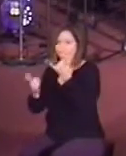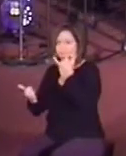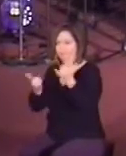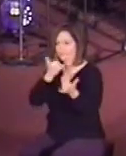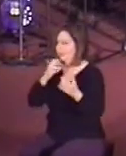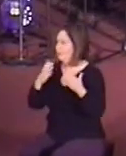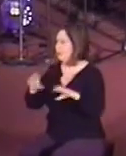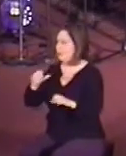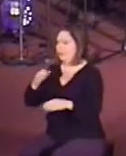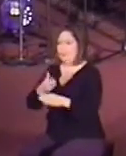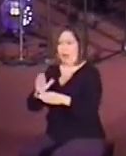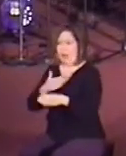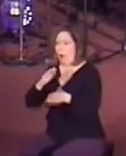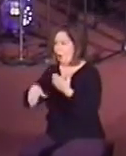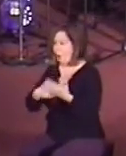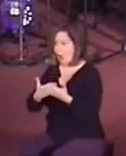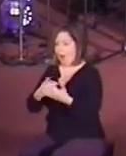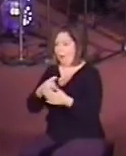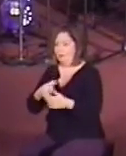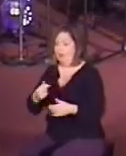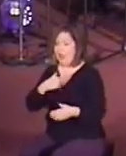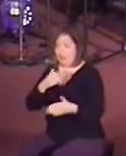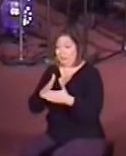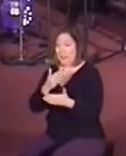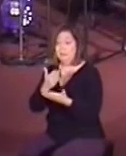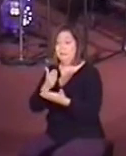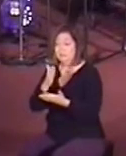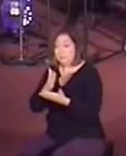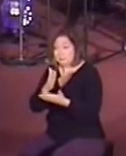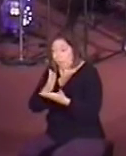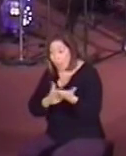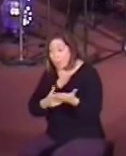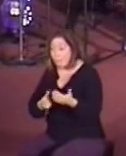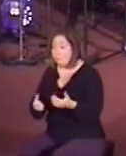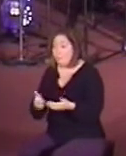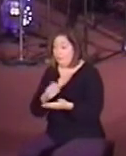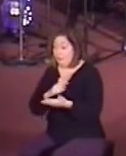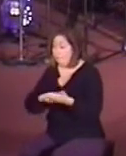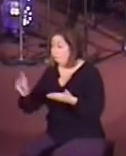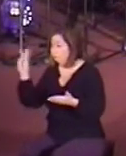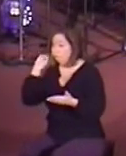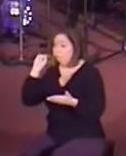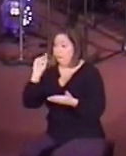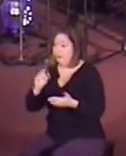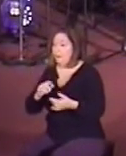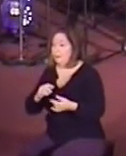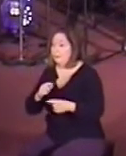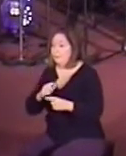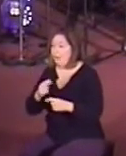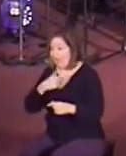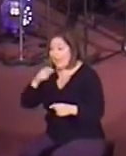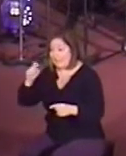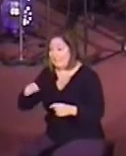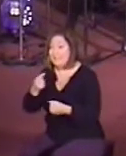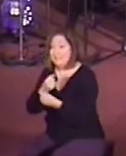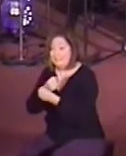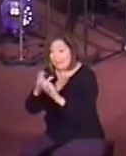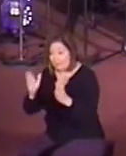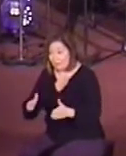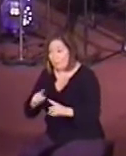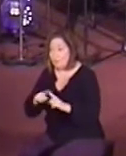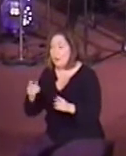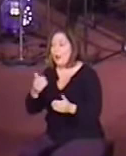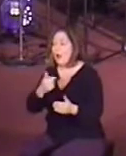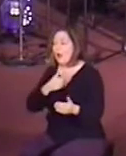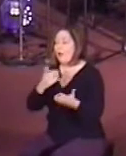share. I've shared some with you over the past several weeks, and I need Jesus as Savior. But I certainly want to recognize Jesus